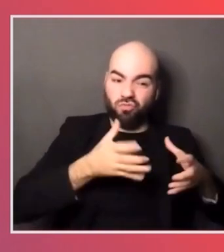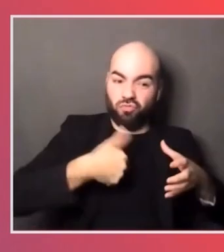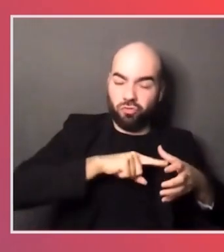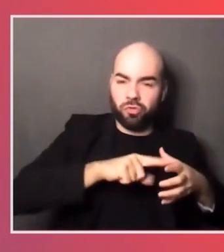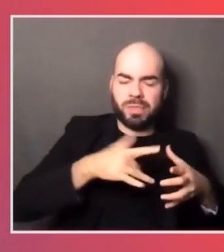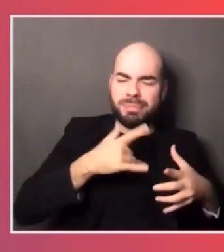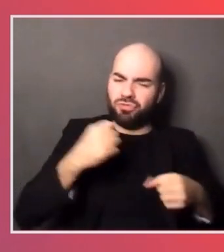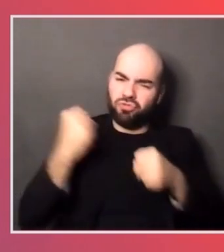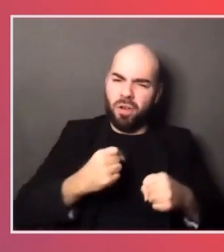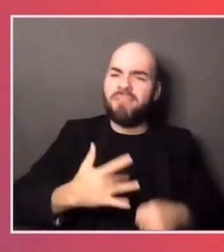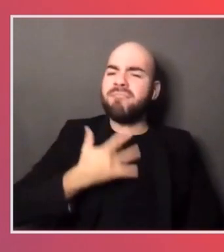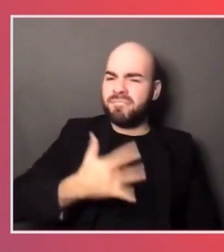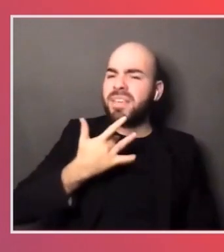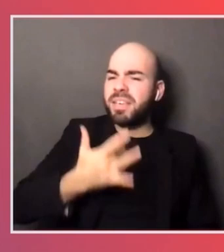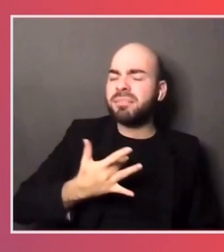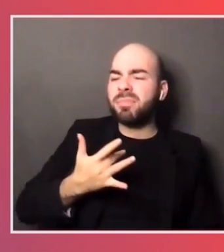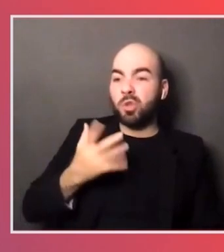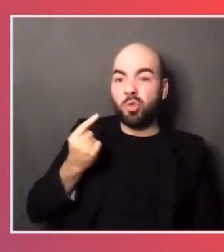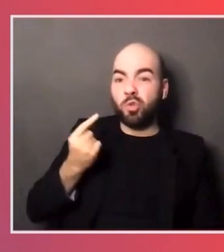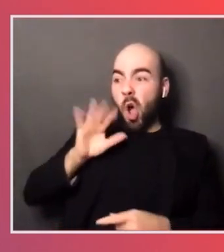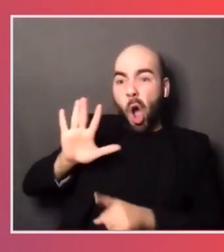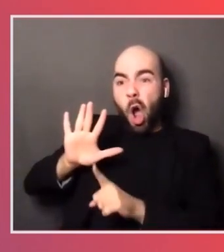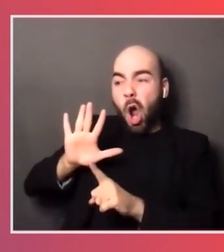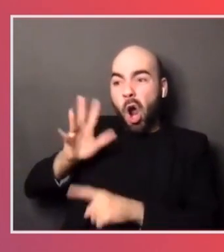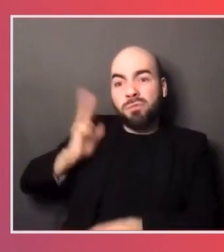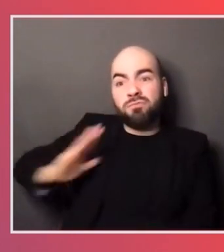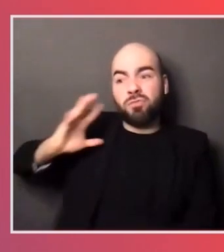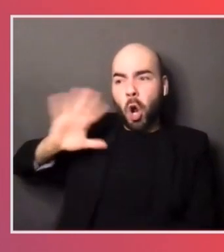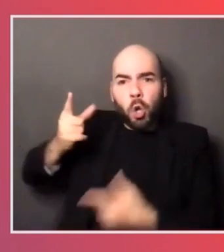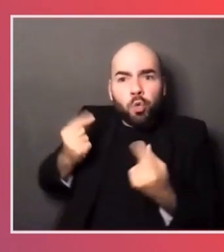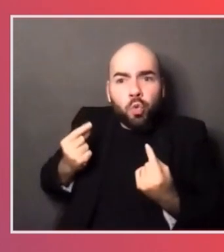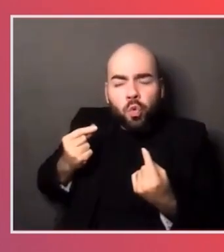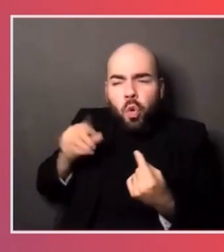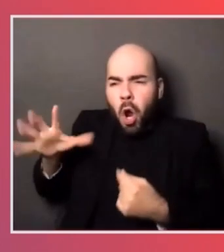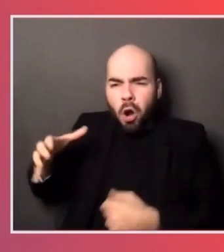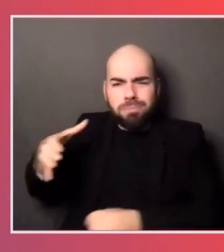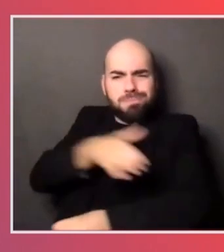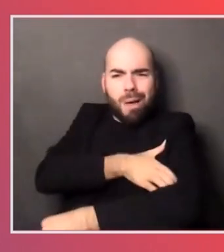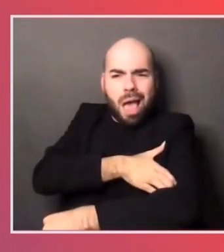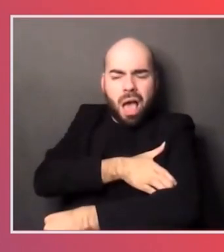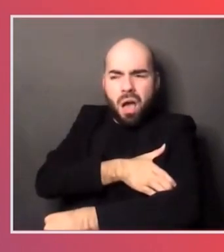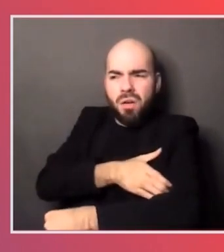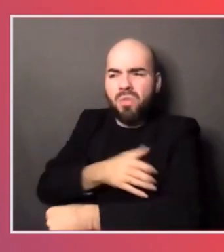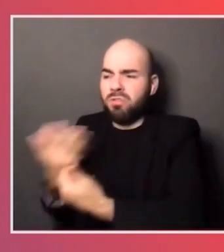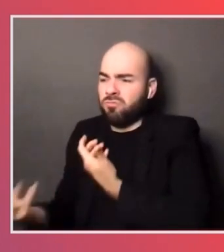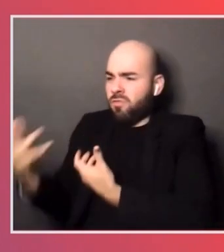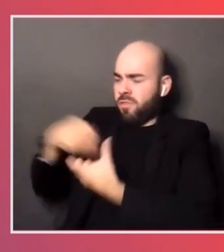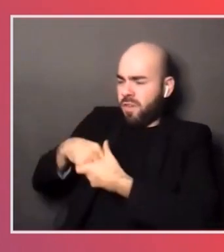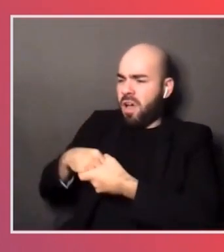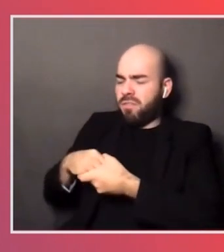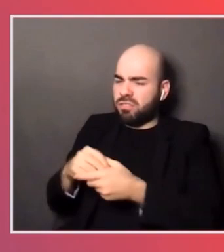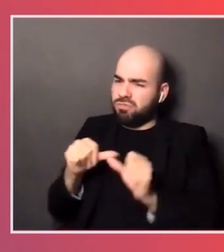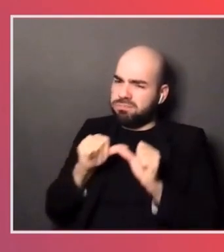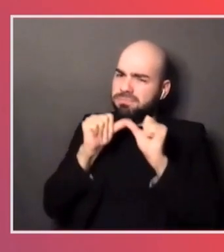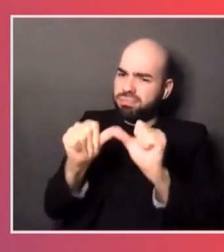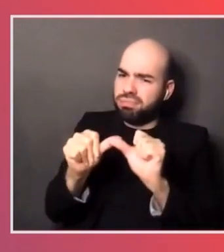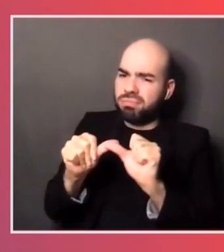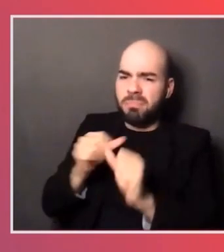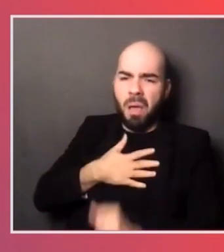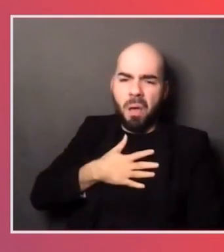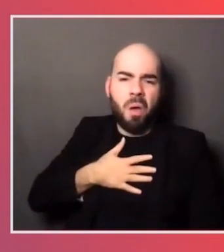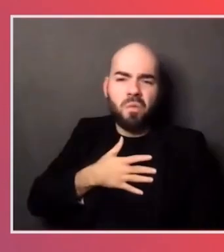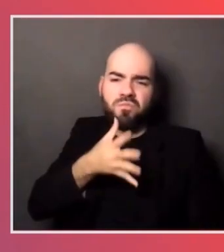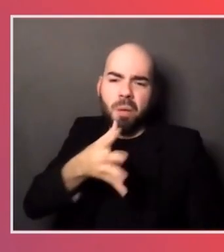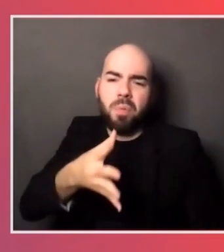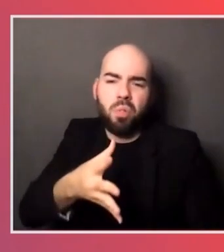living on and immortalizing just those teachings that she gave us about voting and caring about America and caring